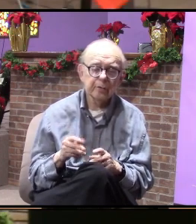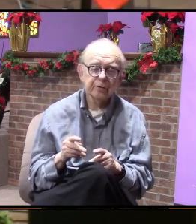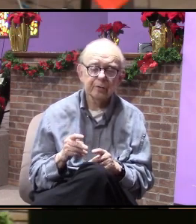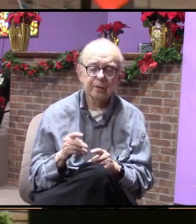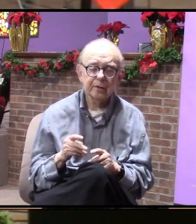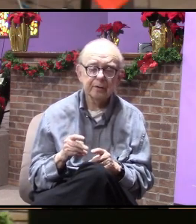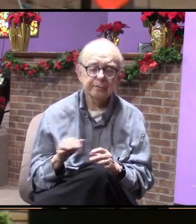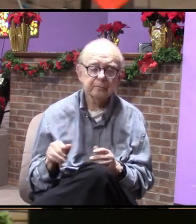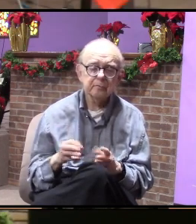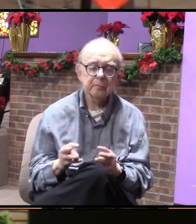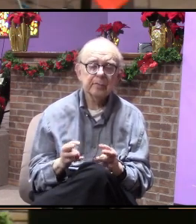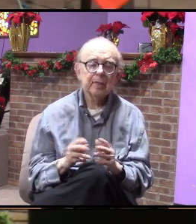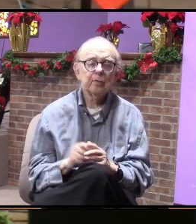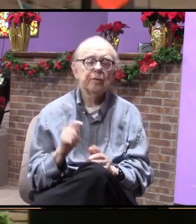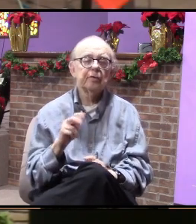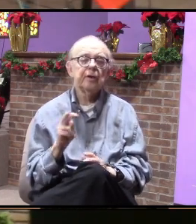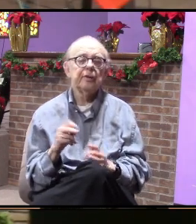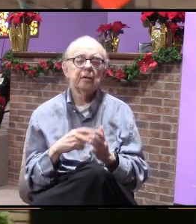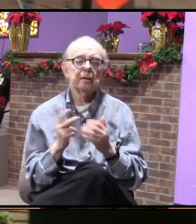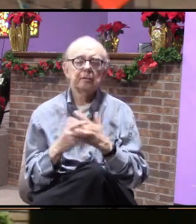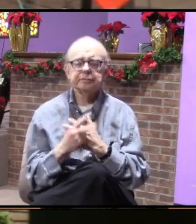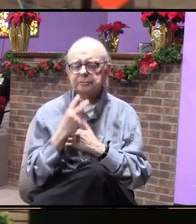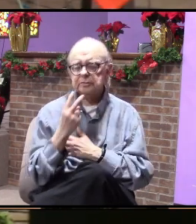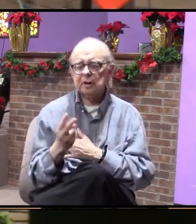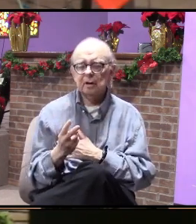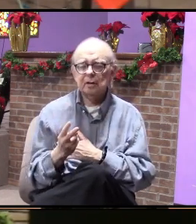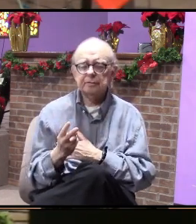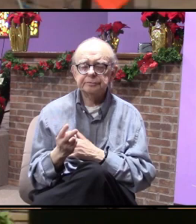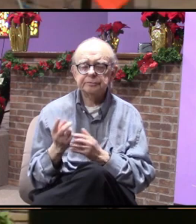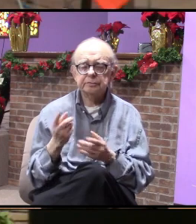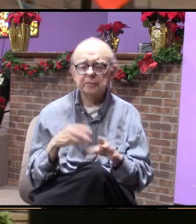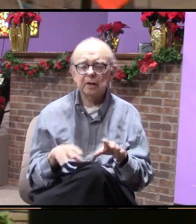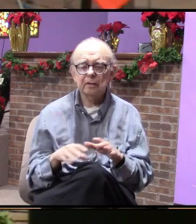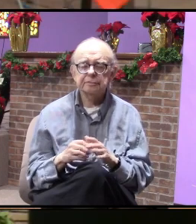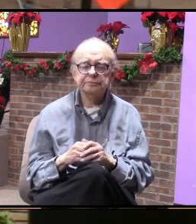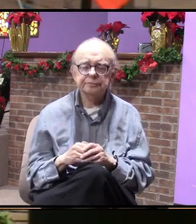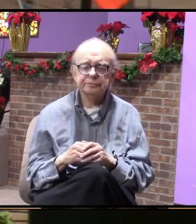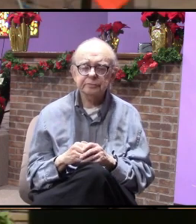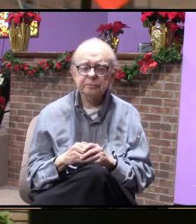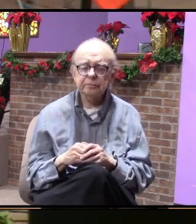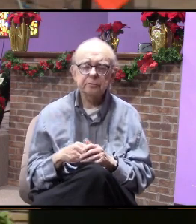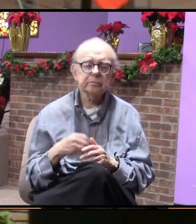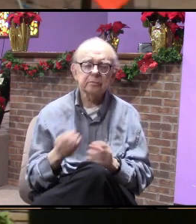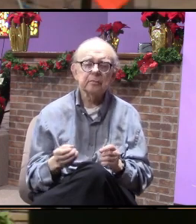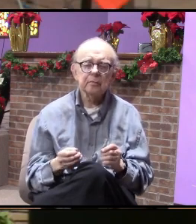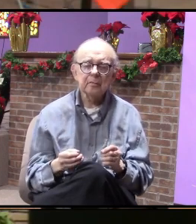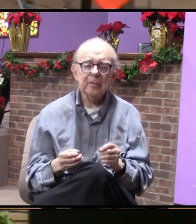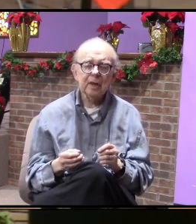the same way in TV shows. You'll see them, what they'll do is they'll give you